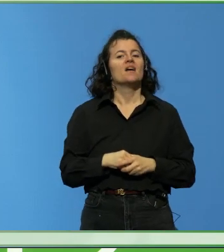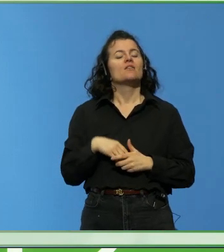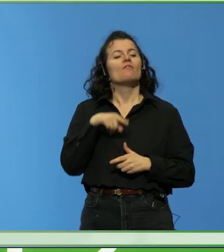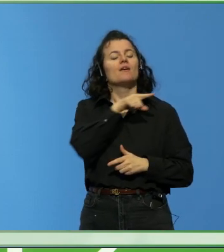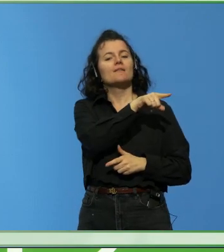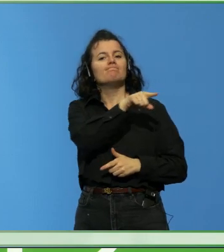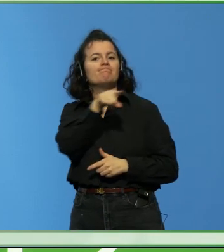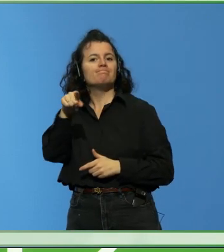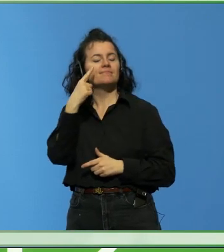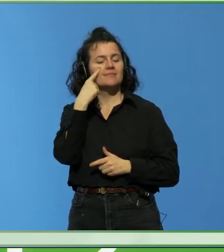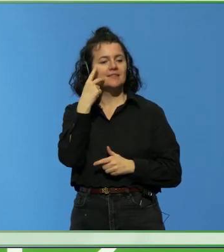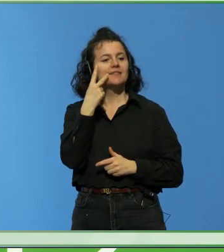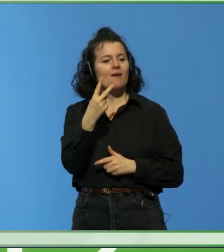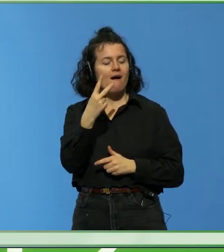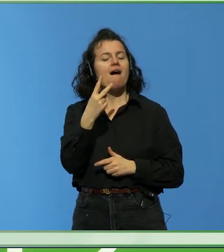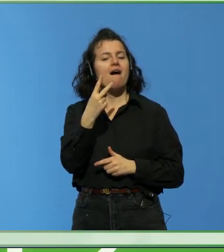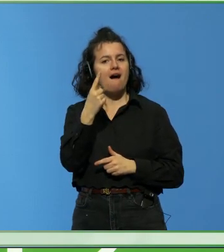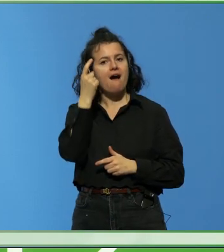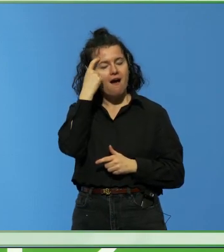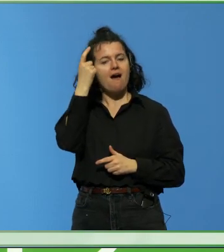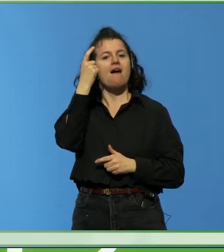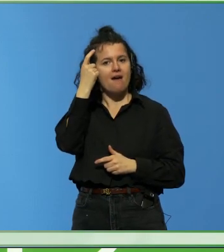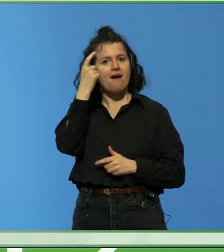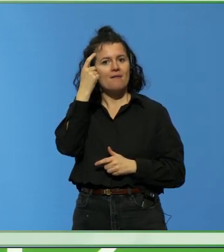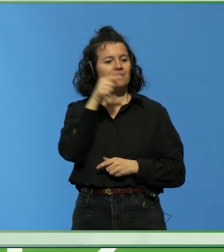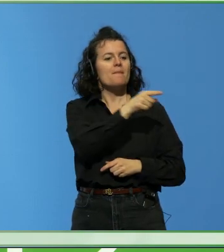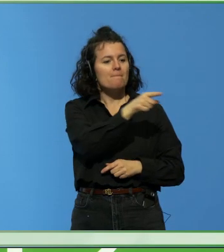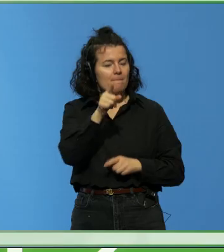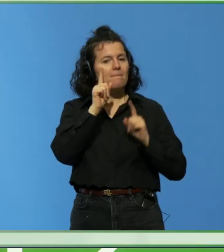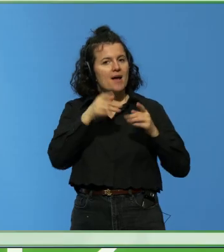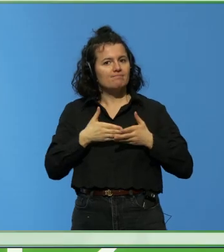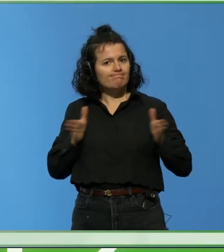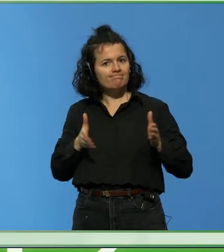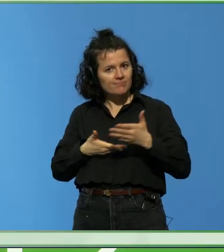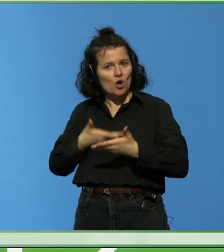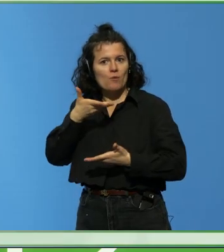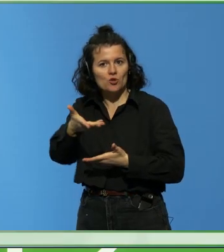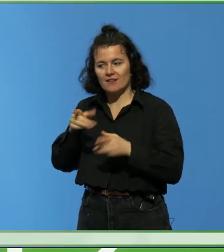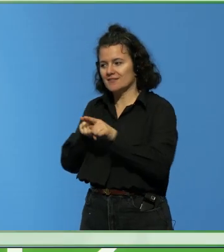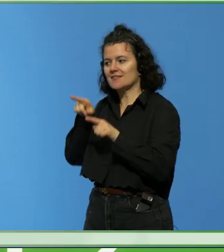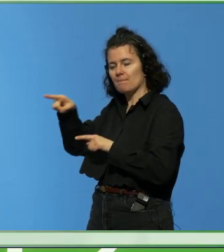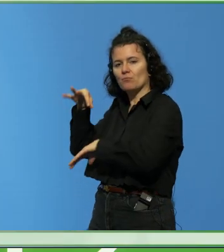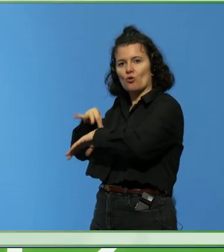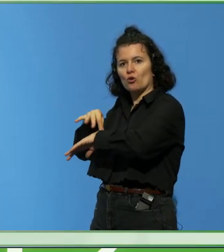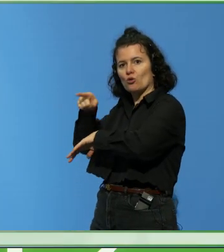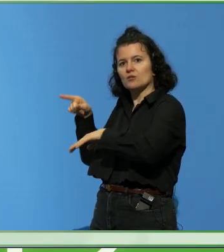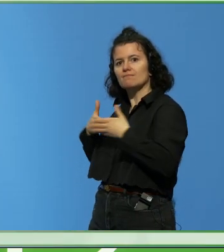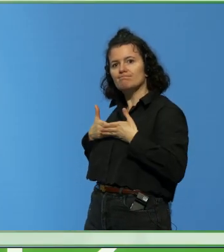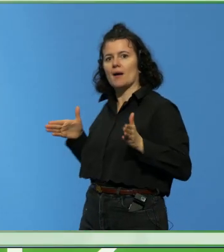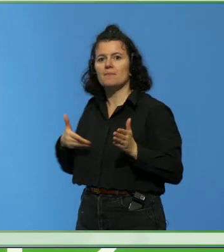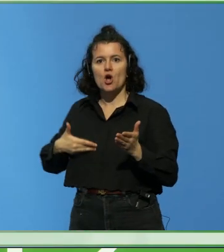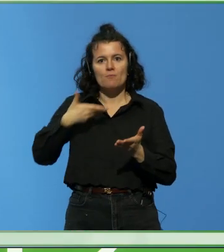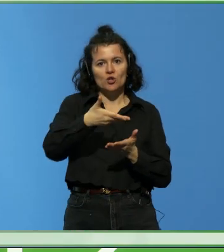of patients and of doctors. And also, it is important that we point